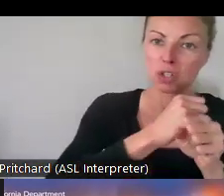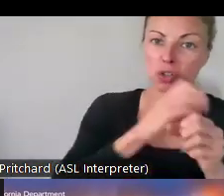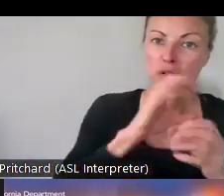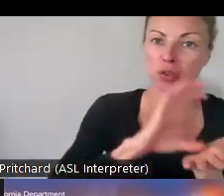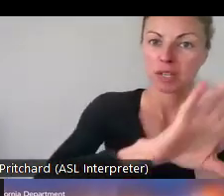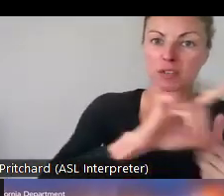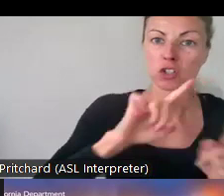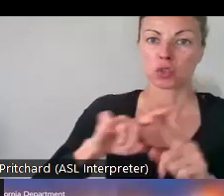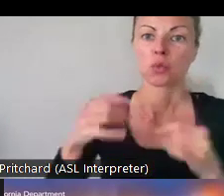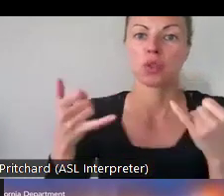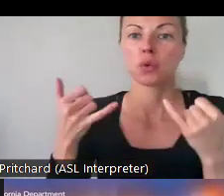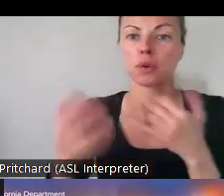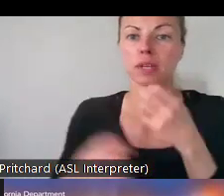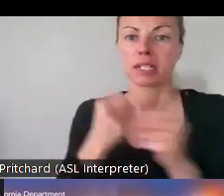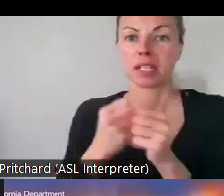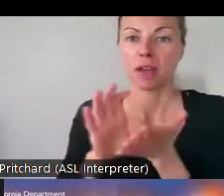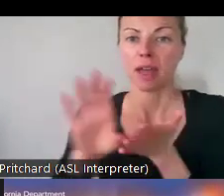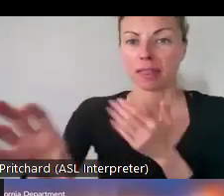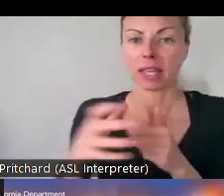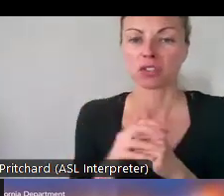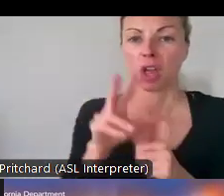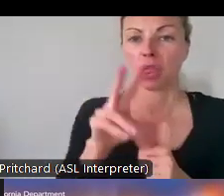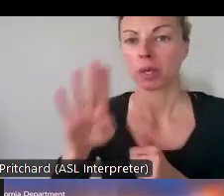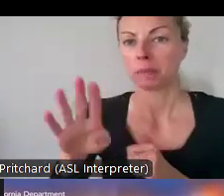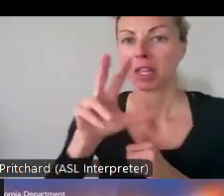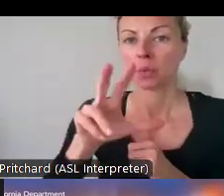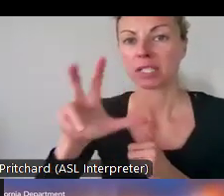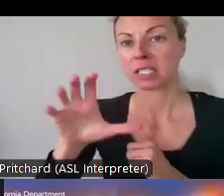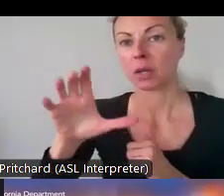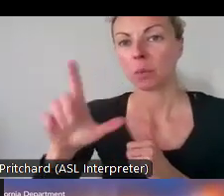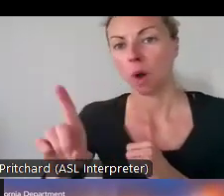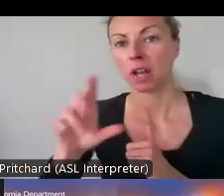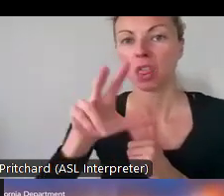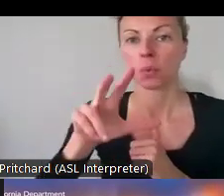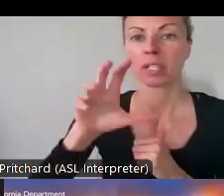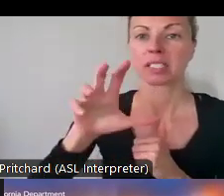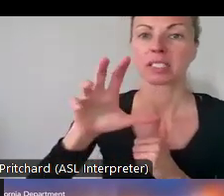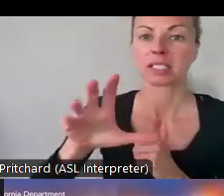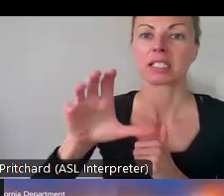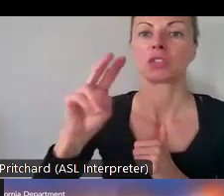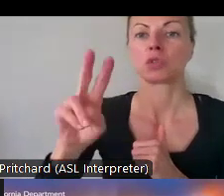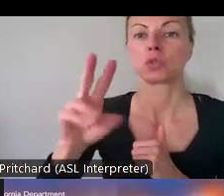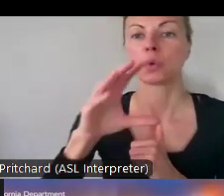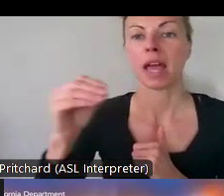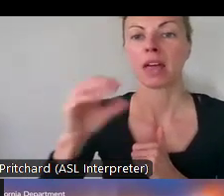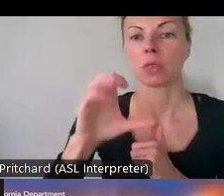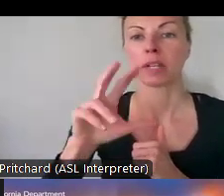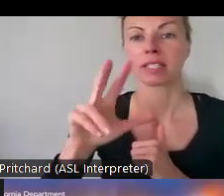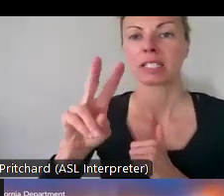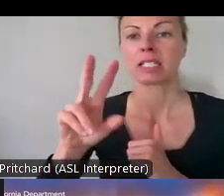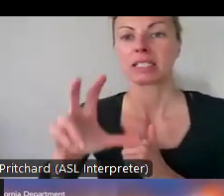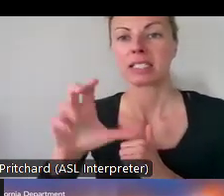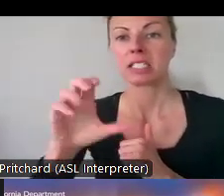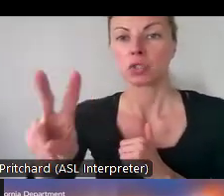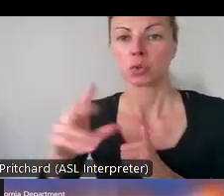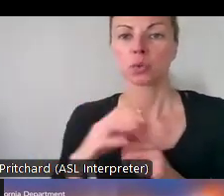amounts. We do that in the 3B, 3C1, 3C2, and 3D categories. So this hold harmless